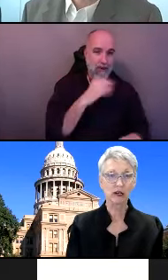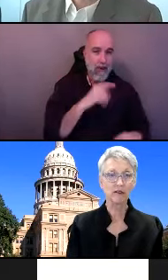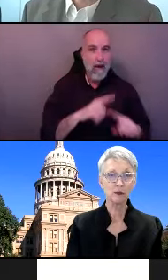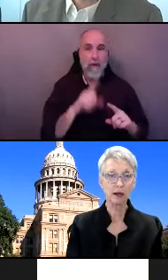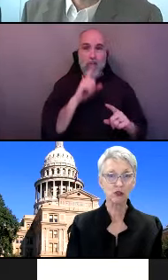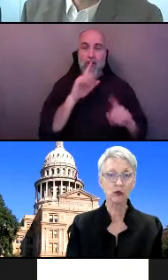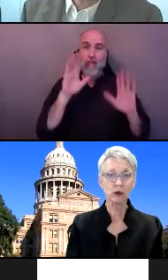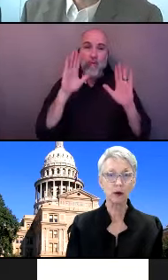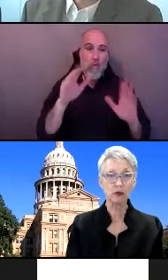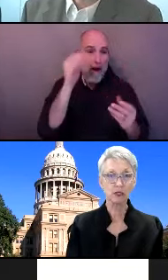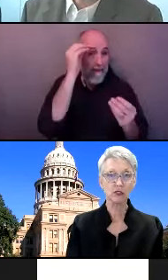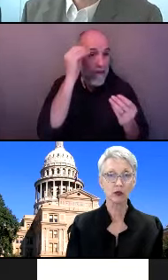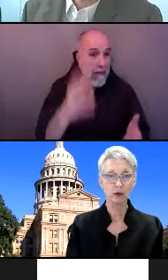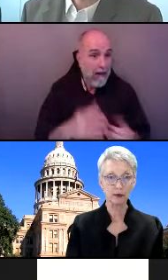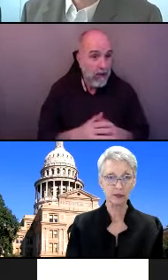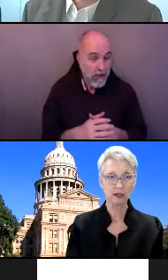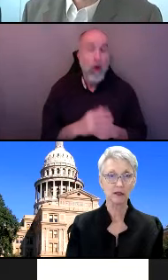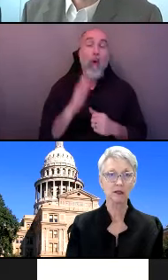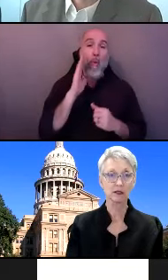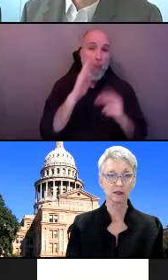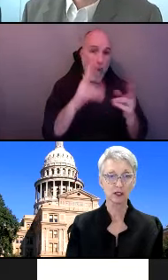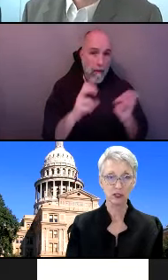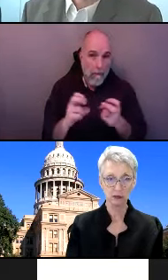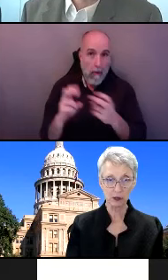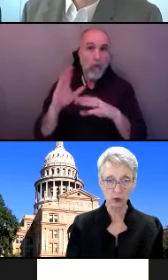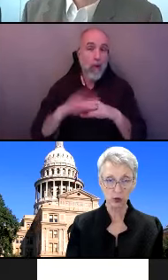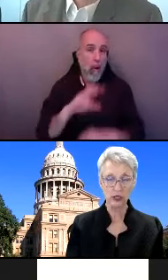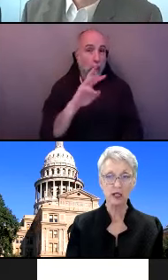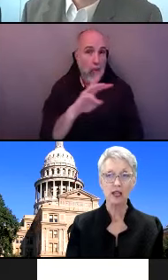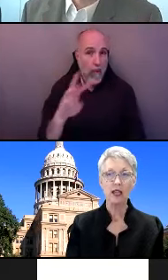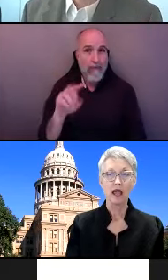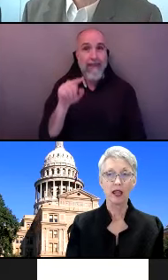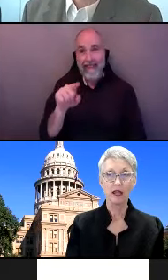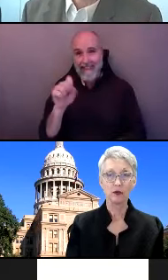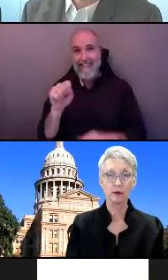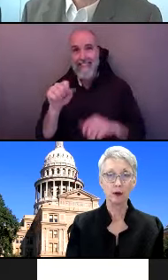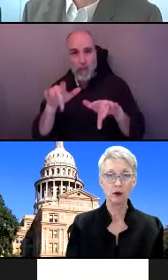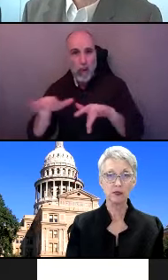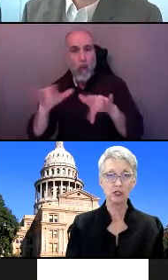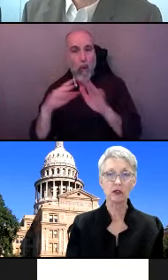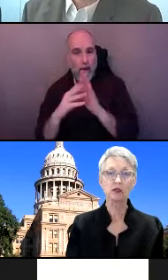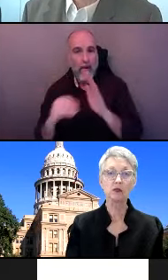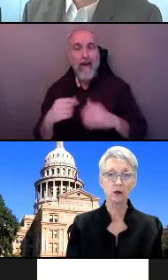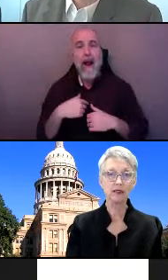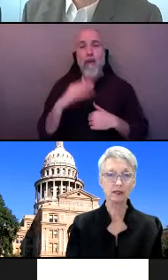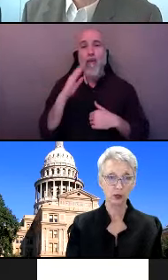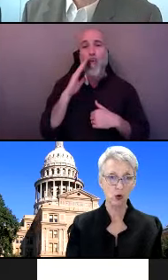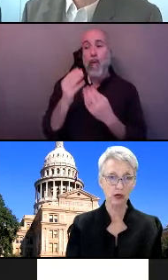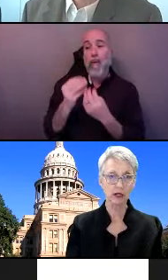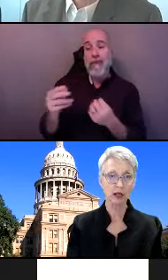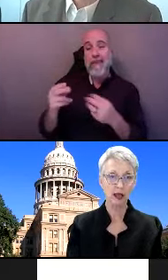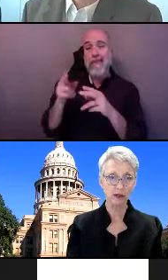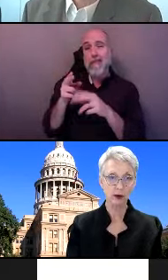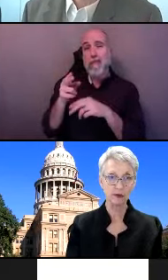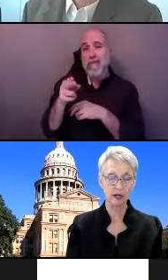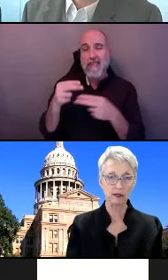It's great information. We will post this to our website. The session is being recorded. And we post the materials with the